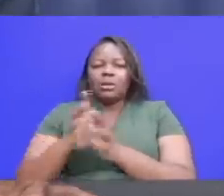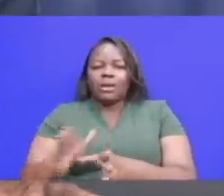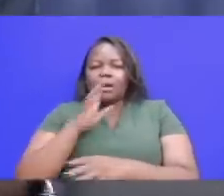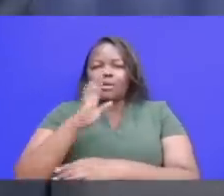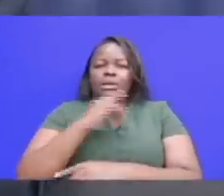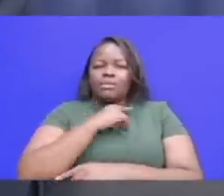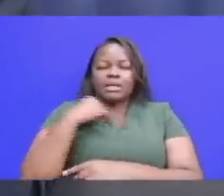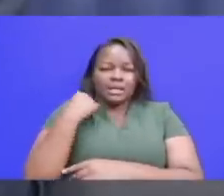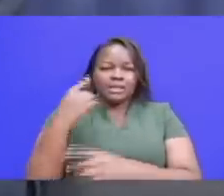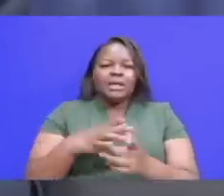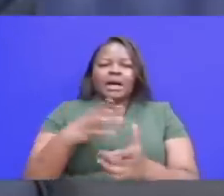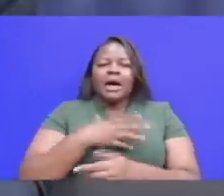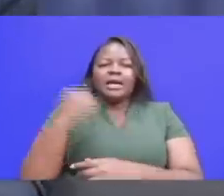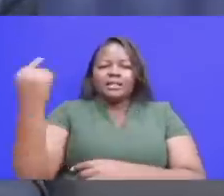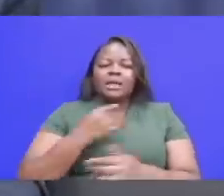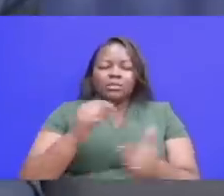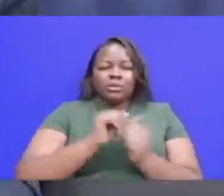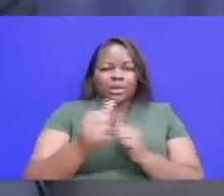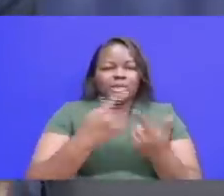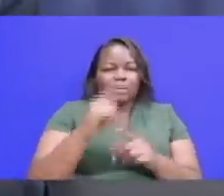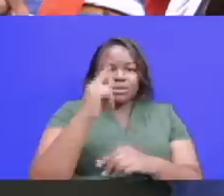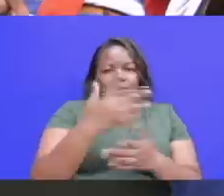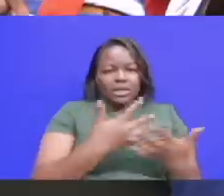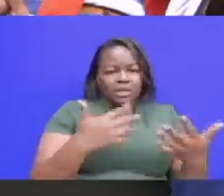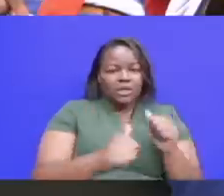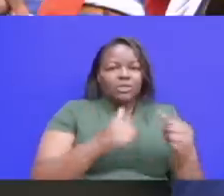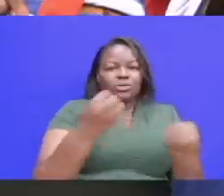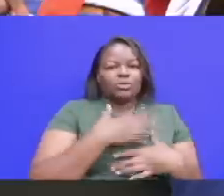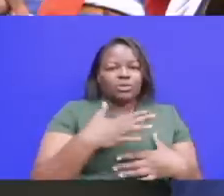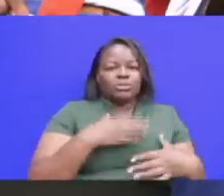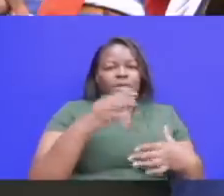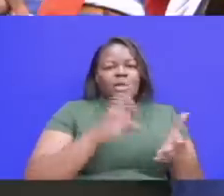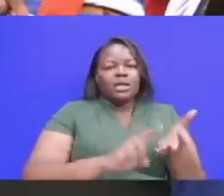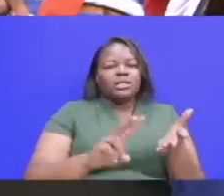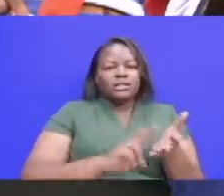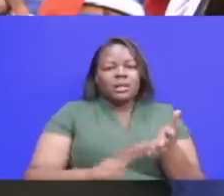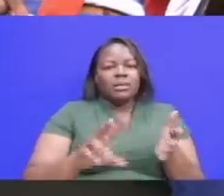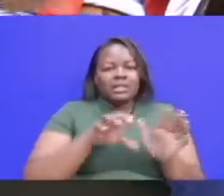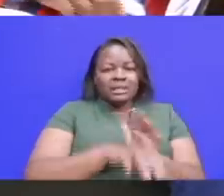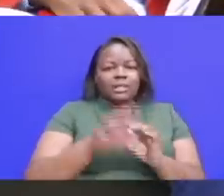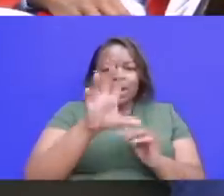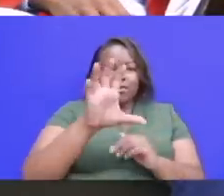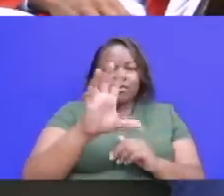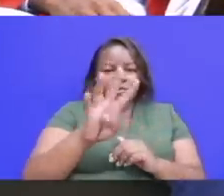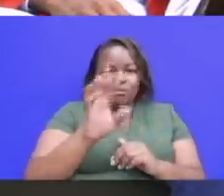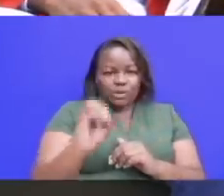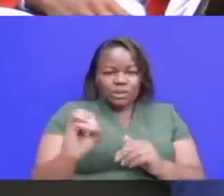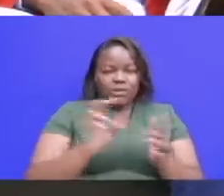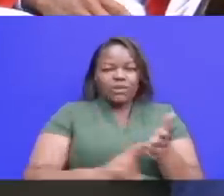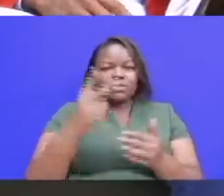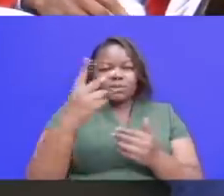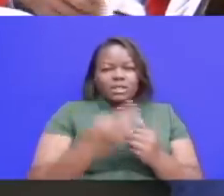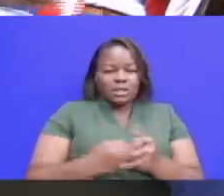will be killed. Mm. And it came to be. But one thing amazes me in chapter 40, verse 23. Mm-hmm. Even before that, Joseph told